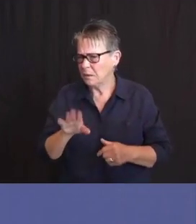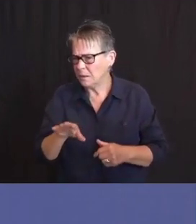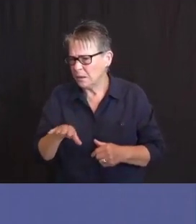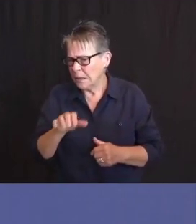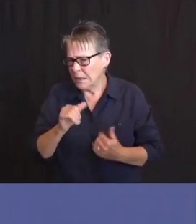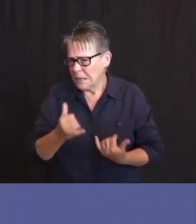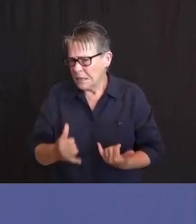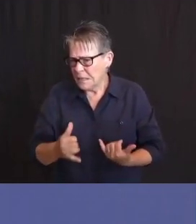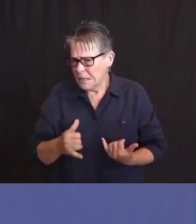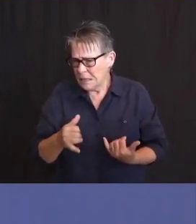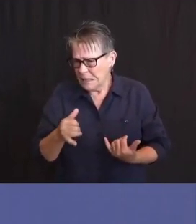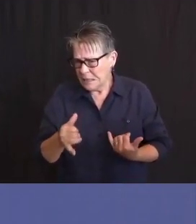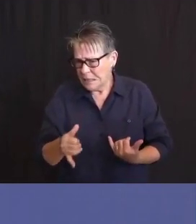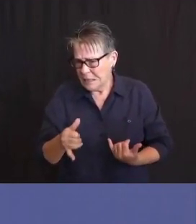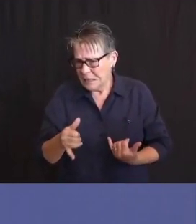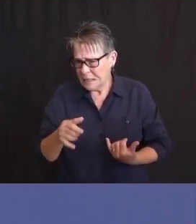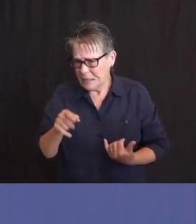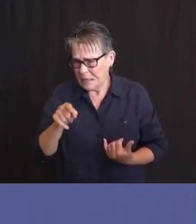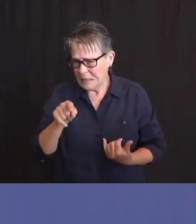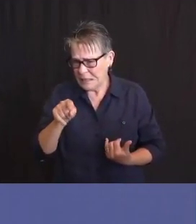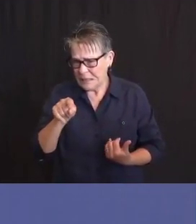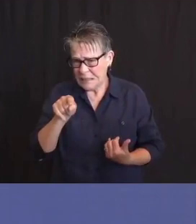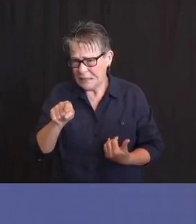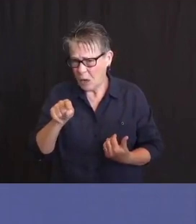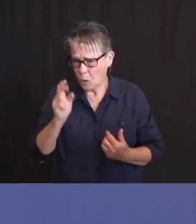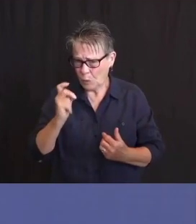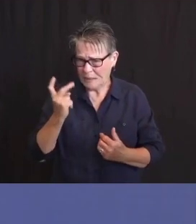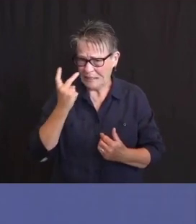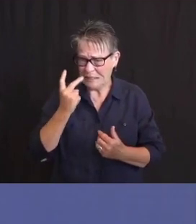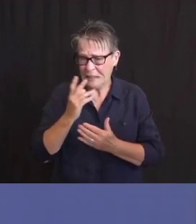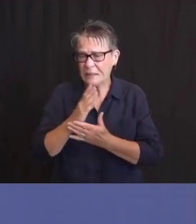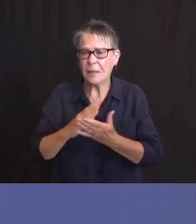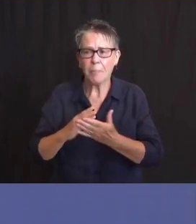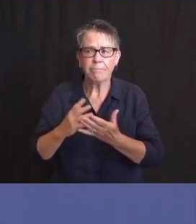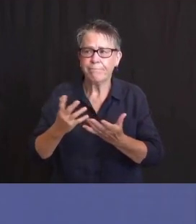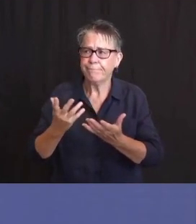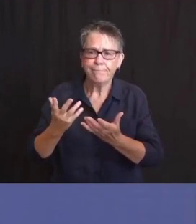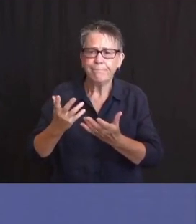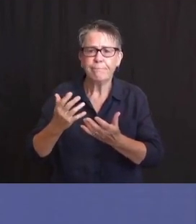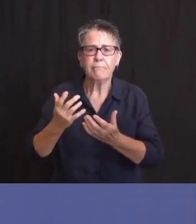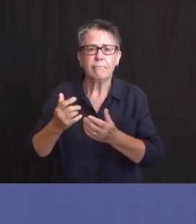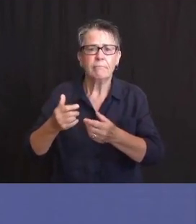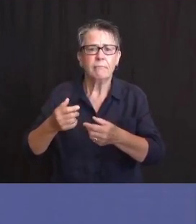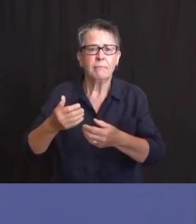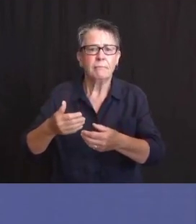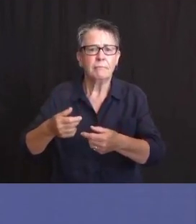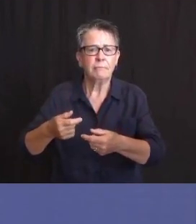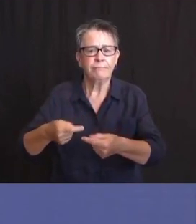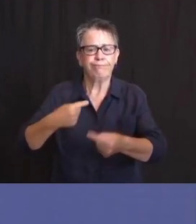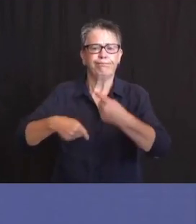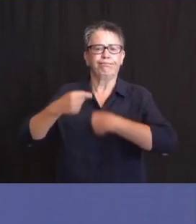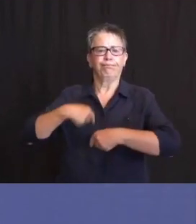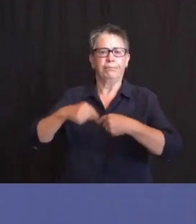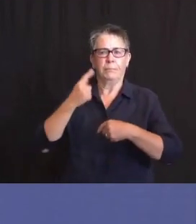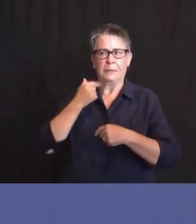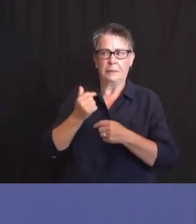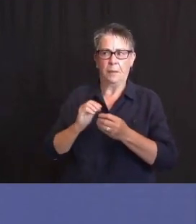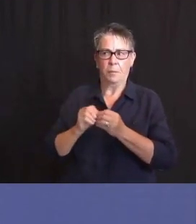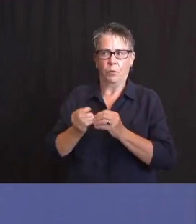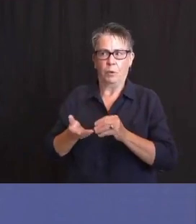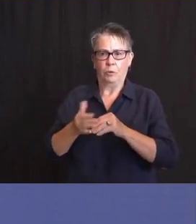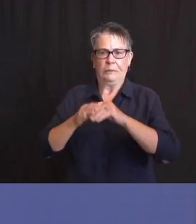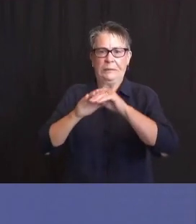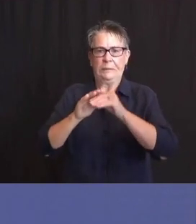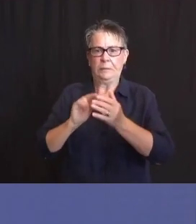week? And then DOL has indicated that 96% of workers have received at least one